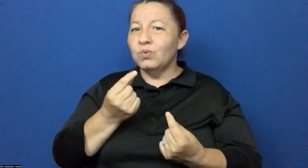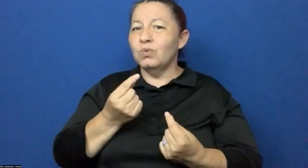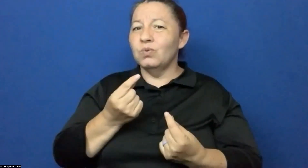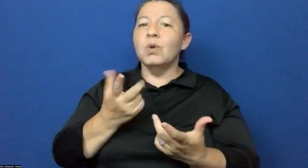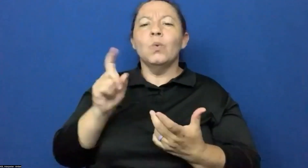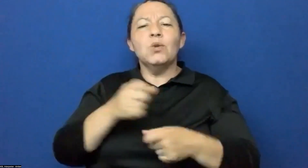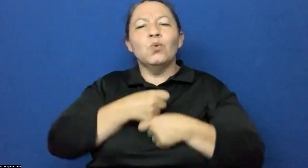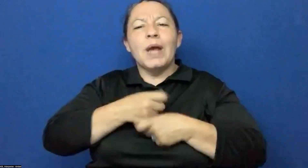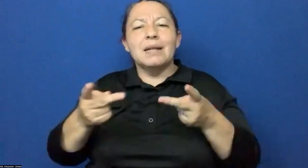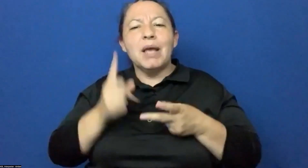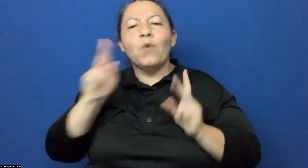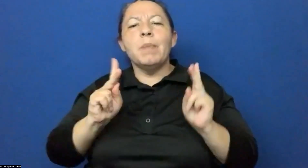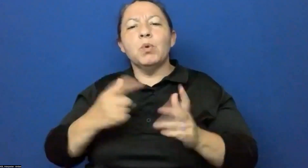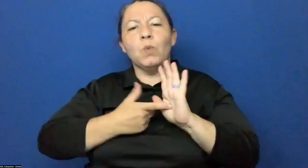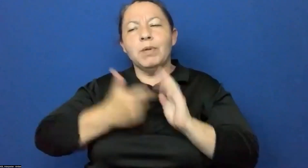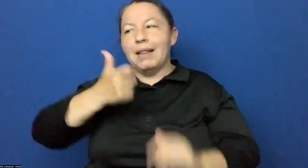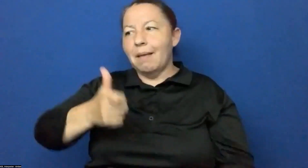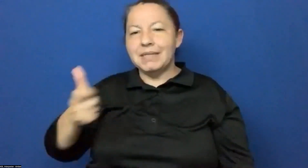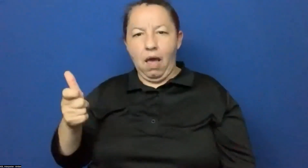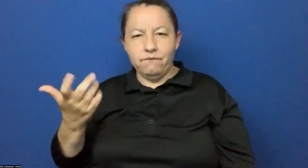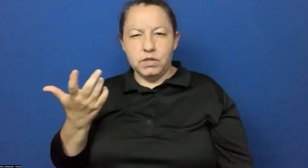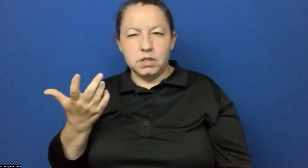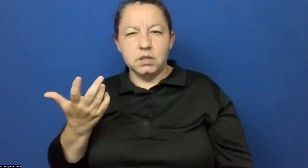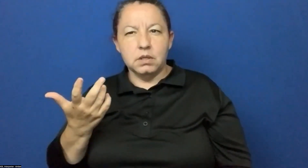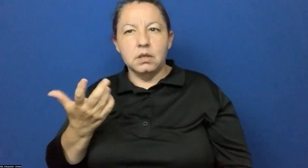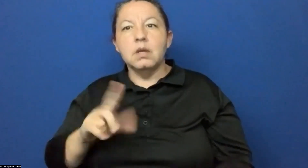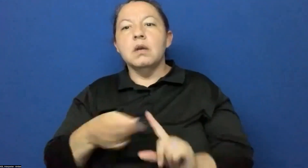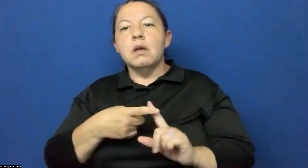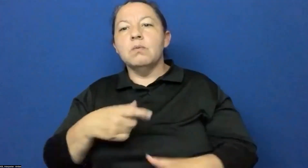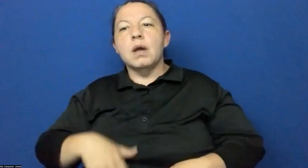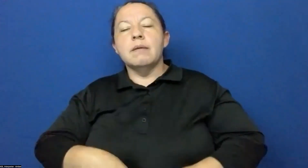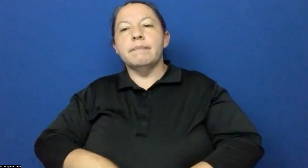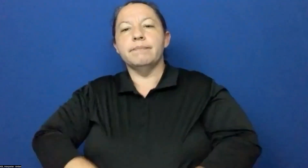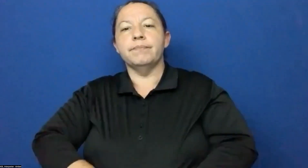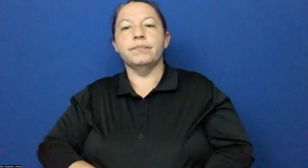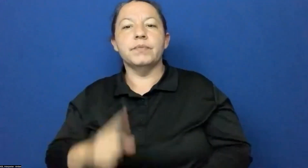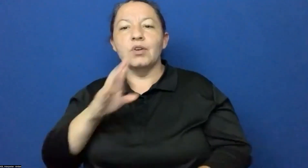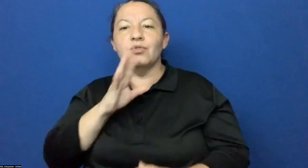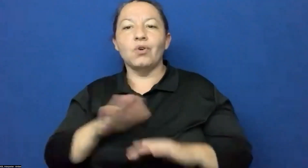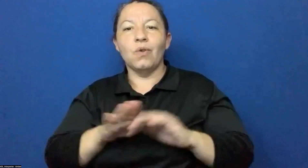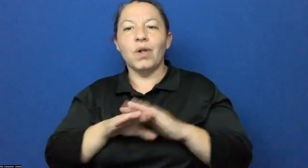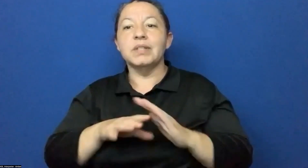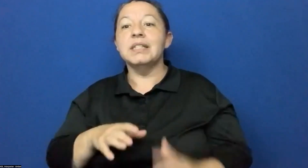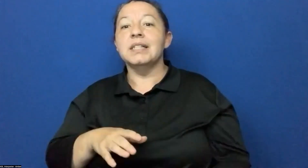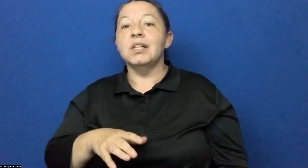themselves. And when it comes to traditional council, tribal council,